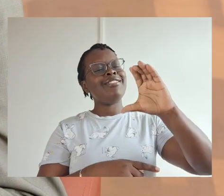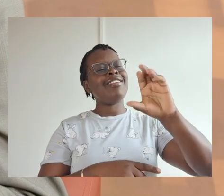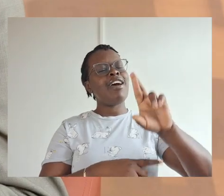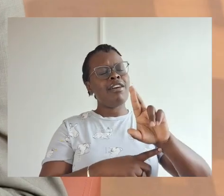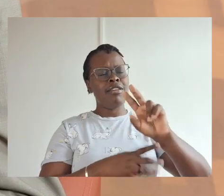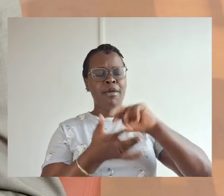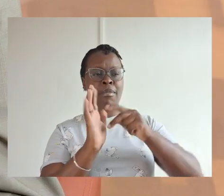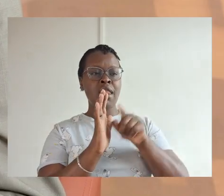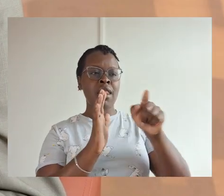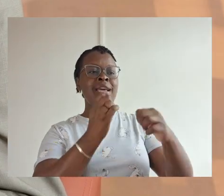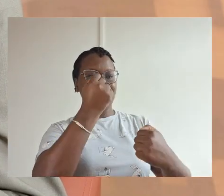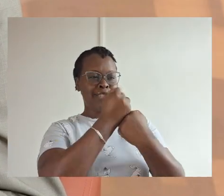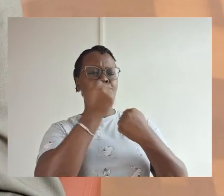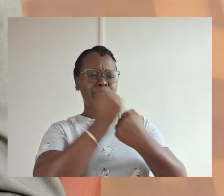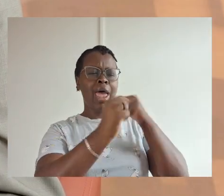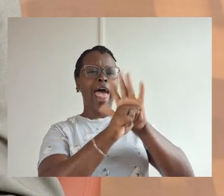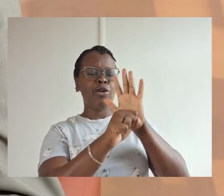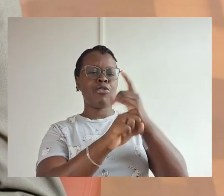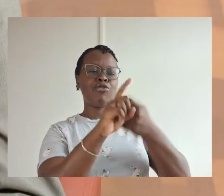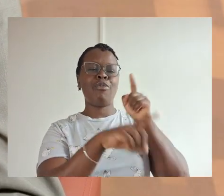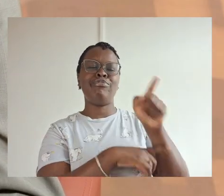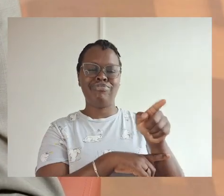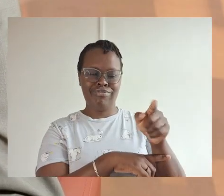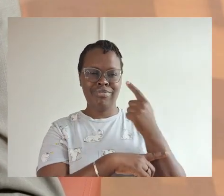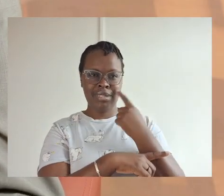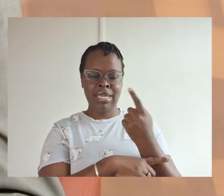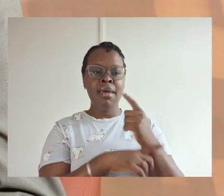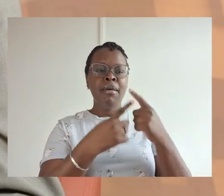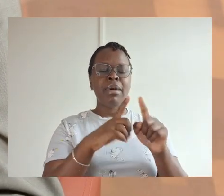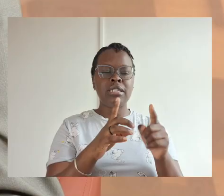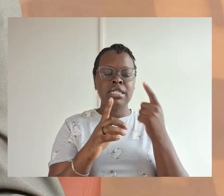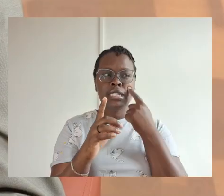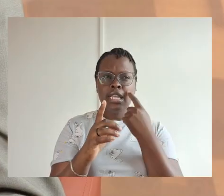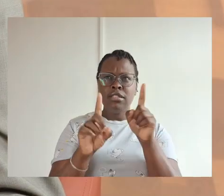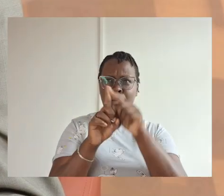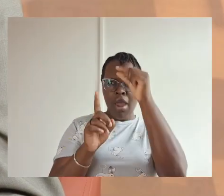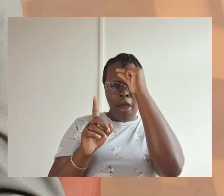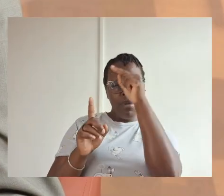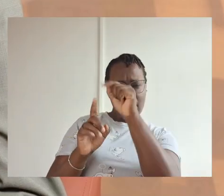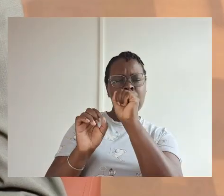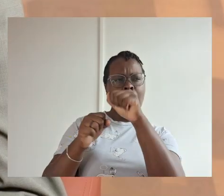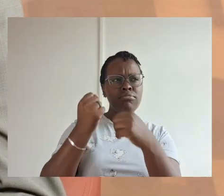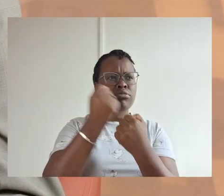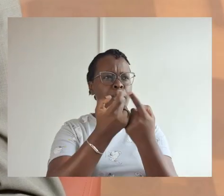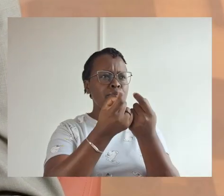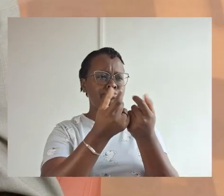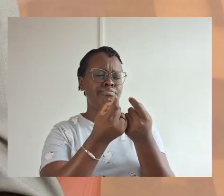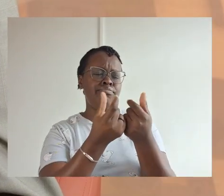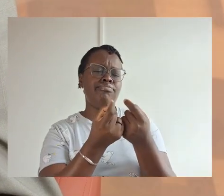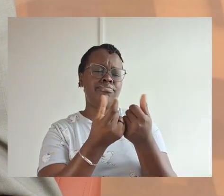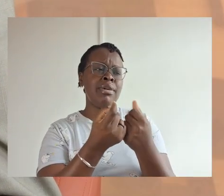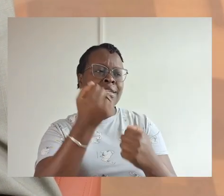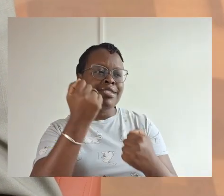own. And government of Kenya are trying to integrate service delivery to